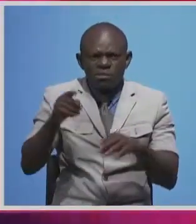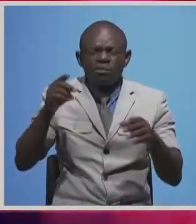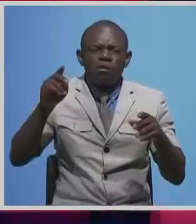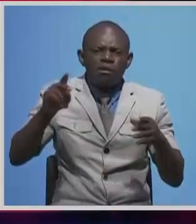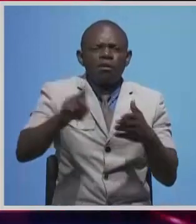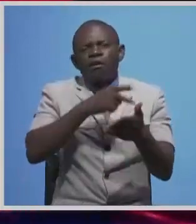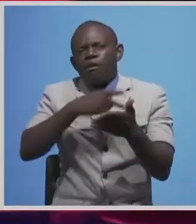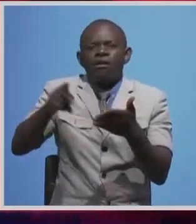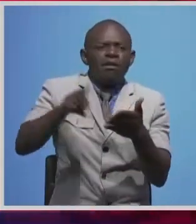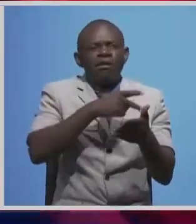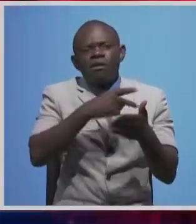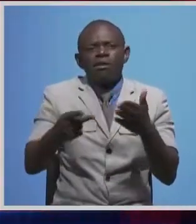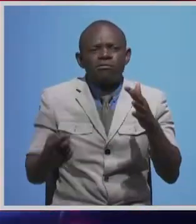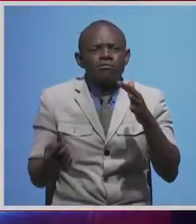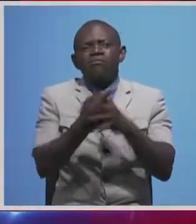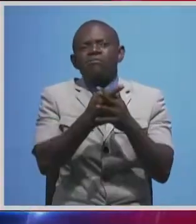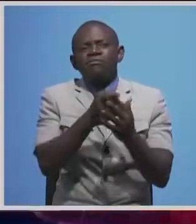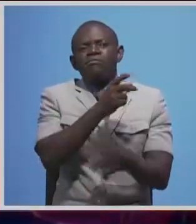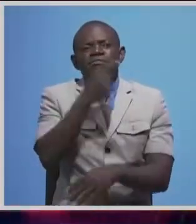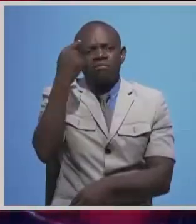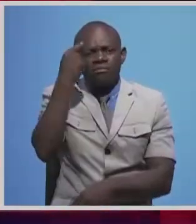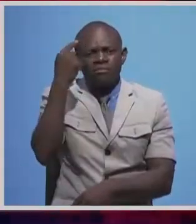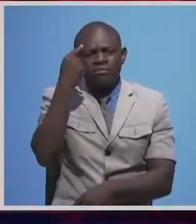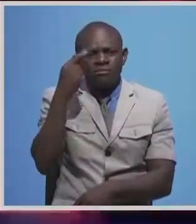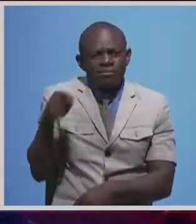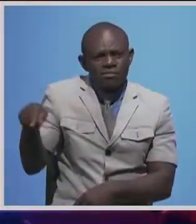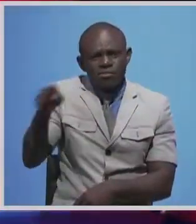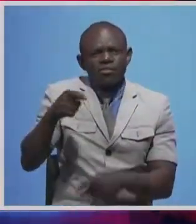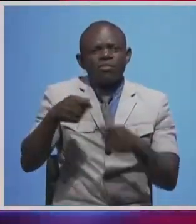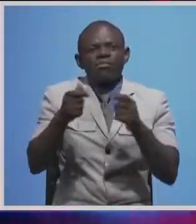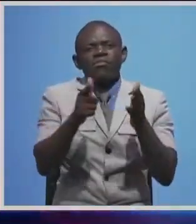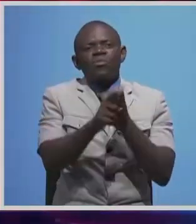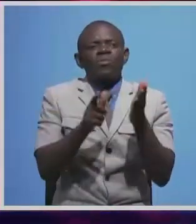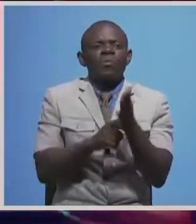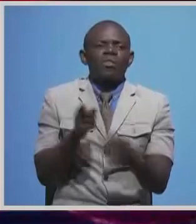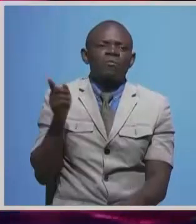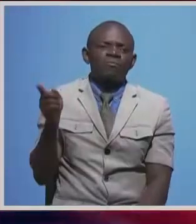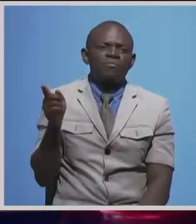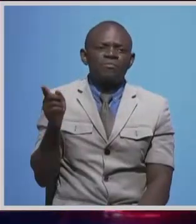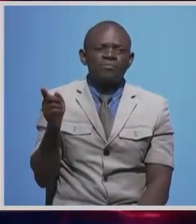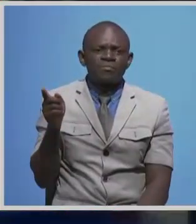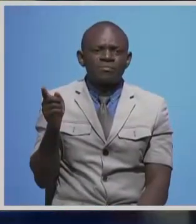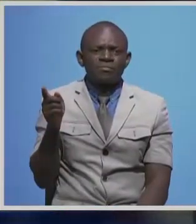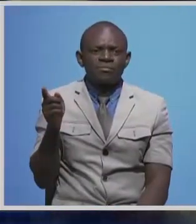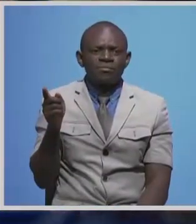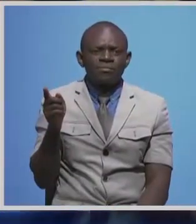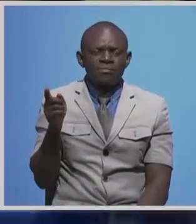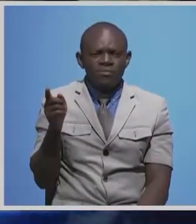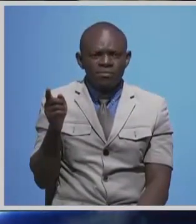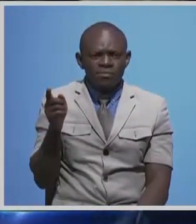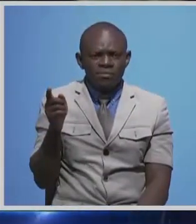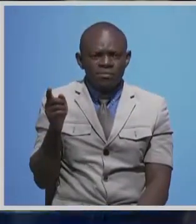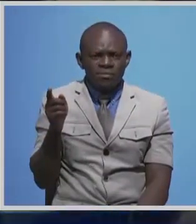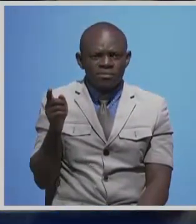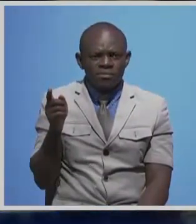gone sour. These patrons have been caught on the wrong side of the law for abrogating the COVID-19 guidelines. This is after